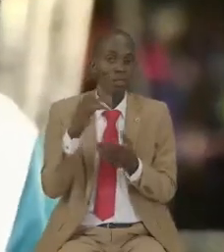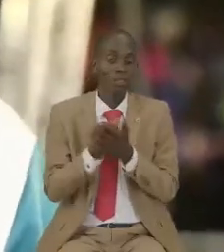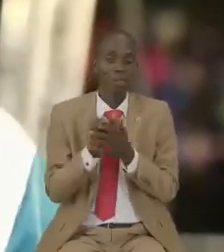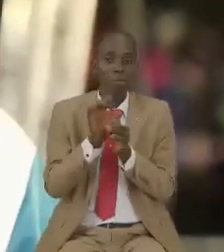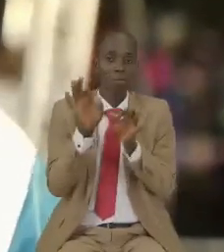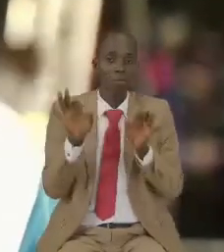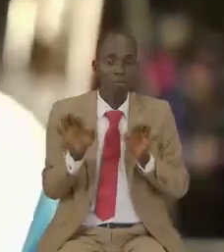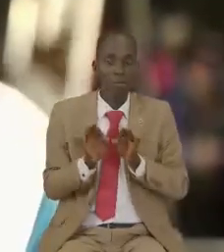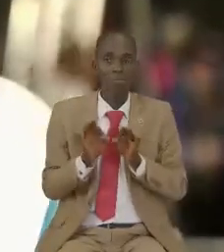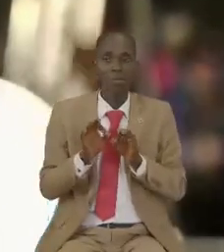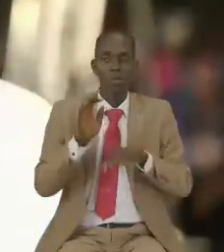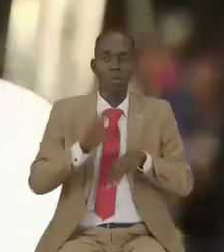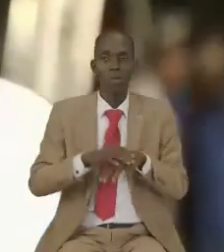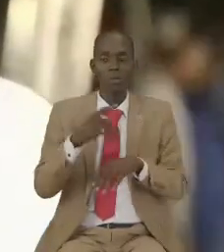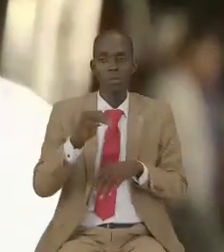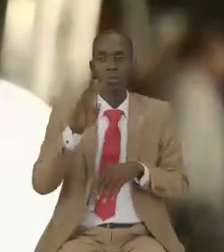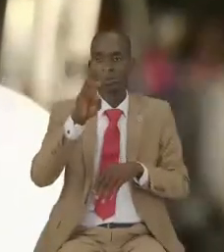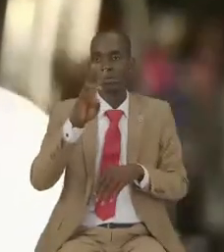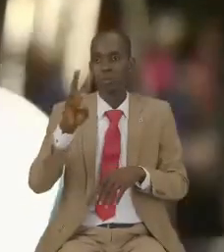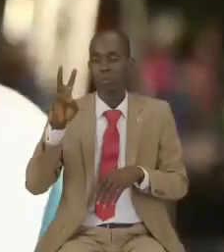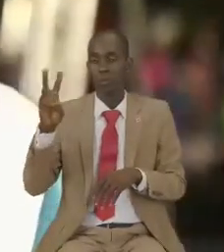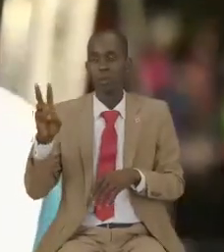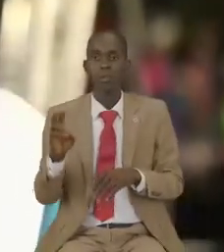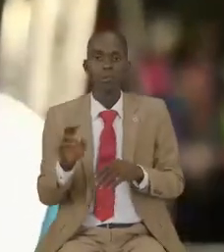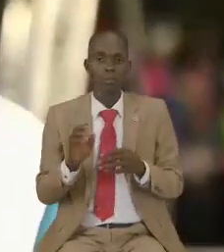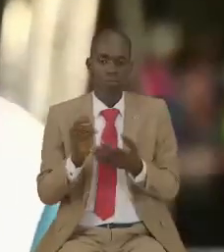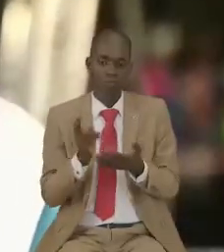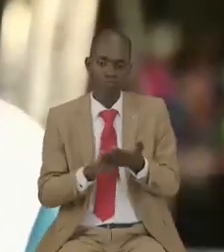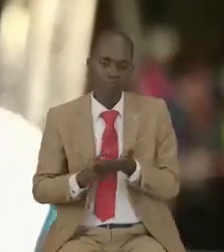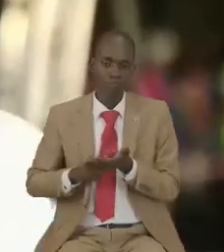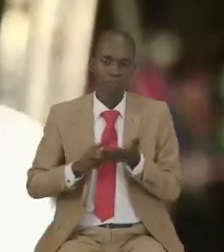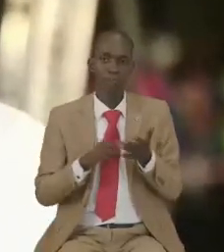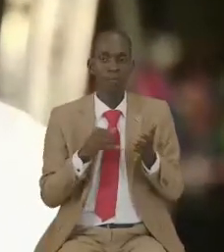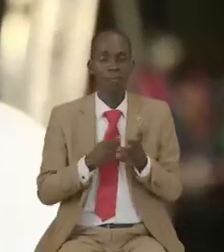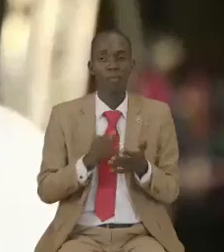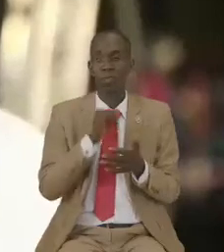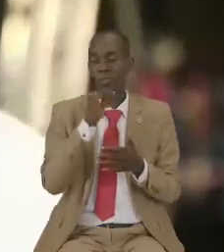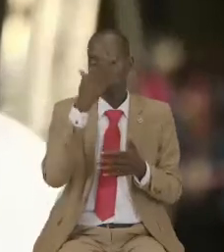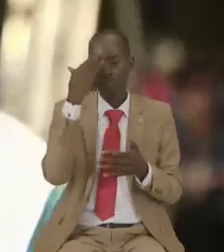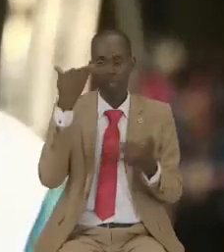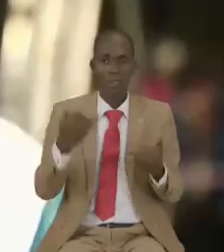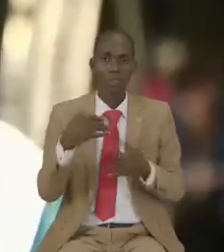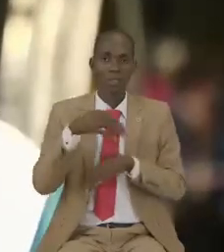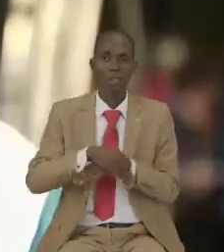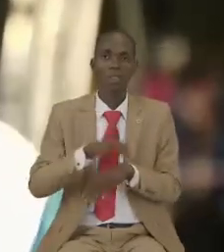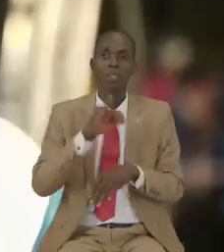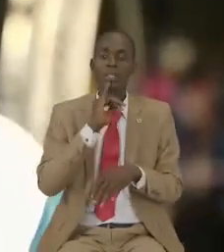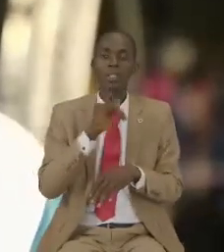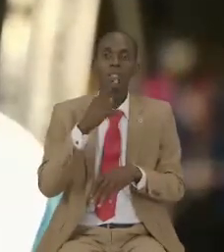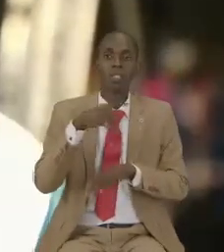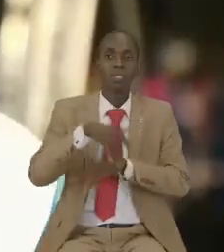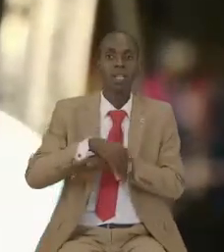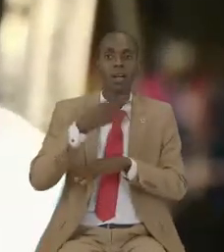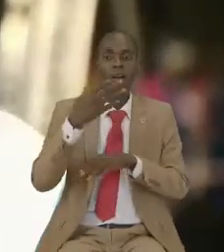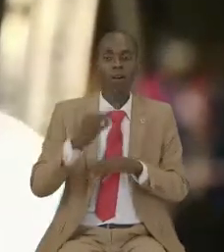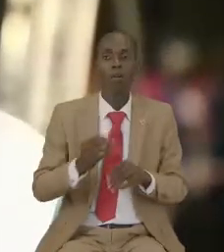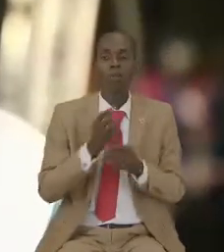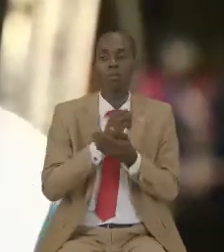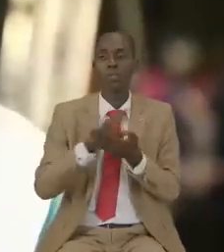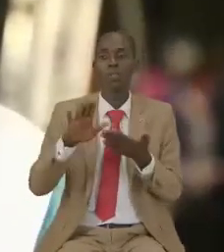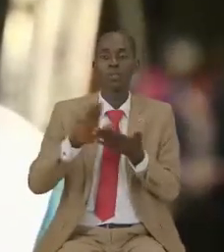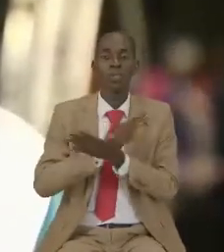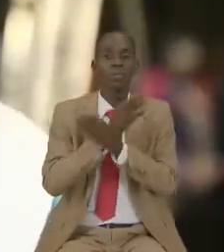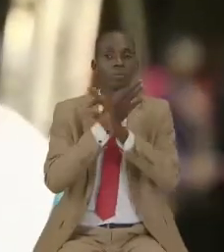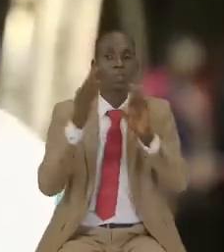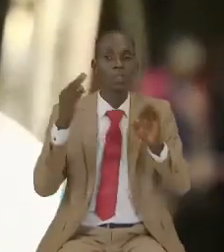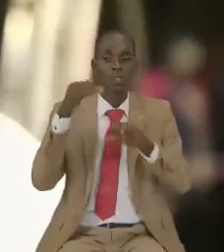who are ready for miracles, this is a night of supernatural freedom, a night of liberty, a night to